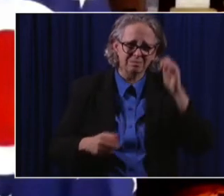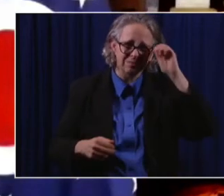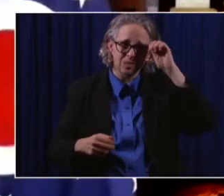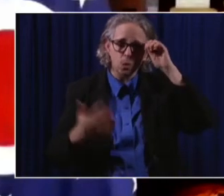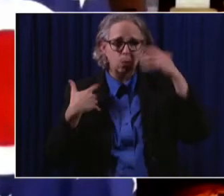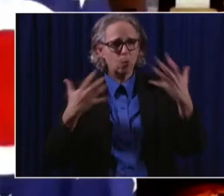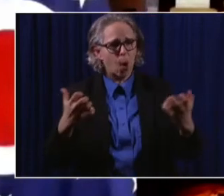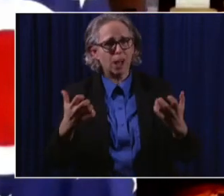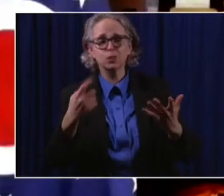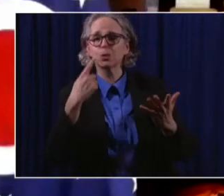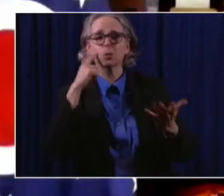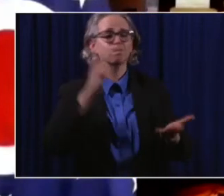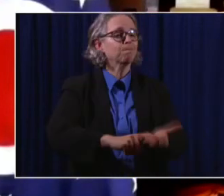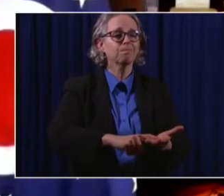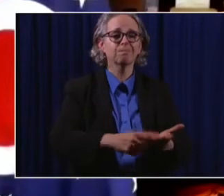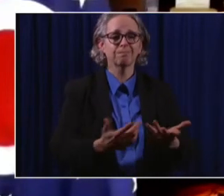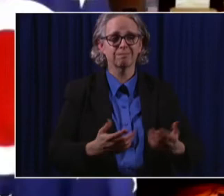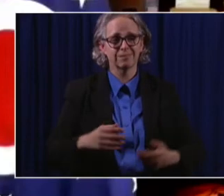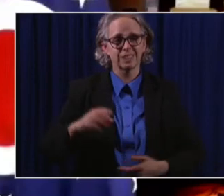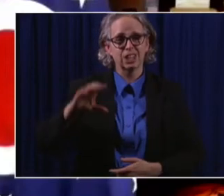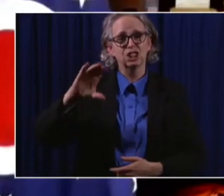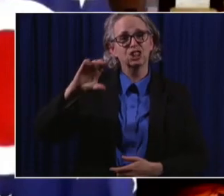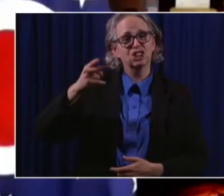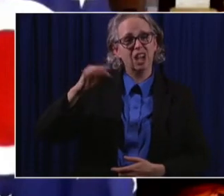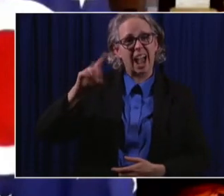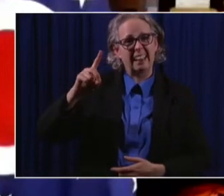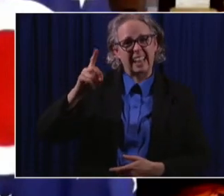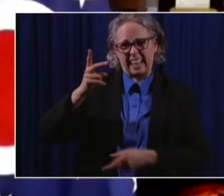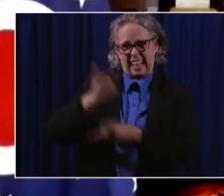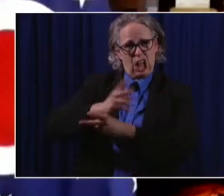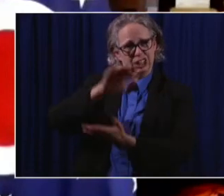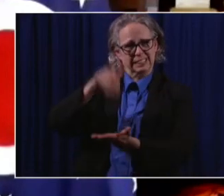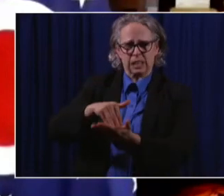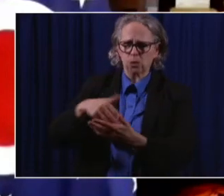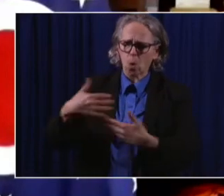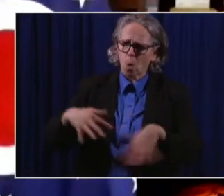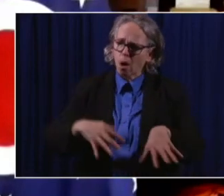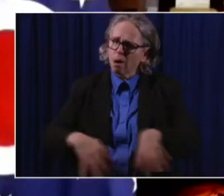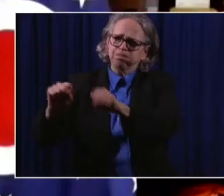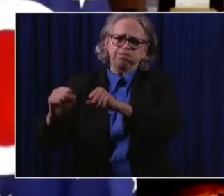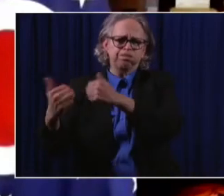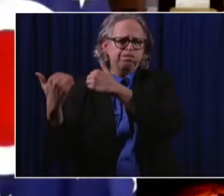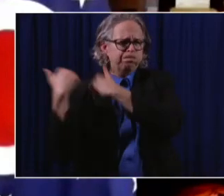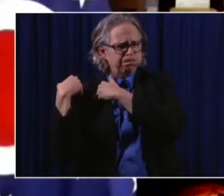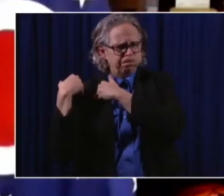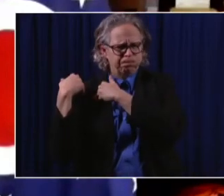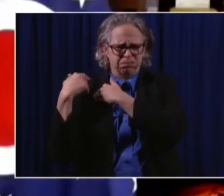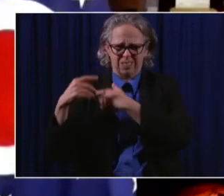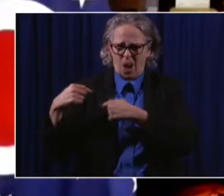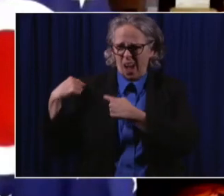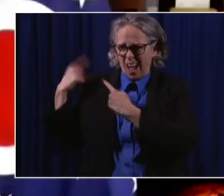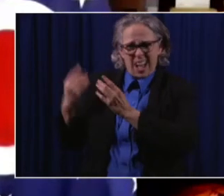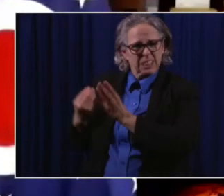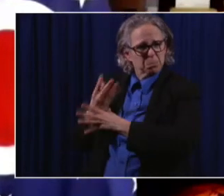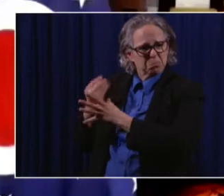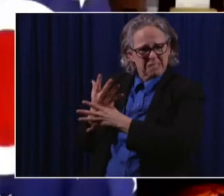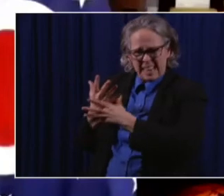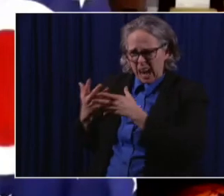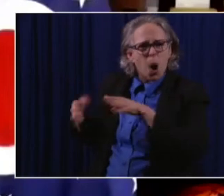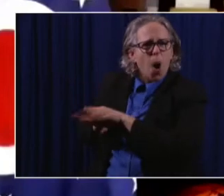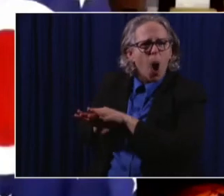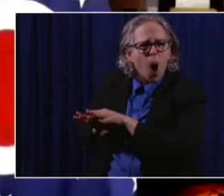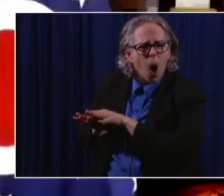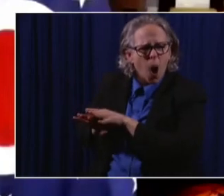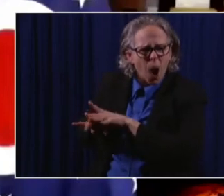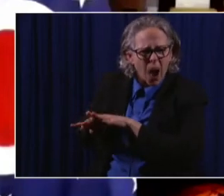know that when the virus came, that there was a lot of questions about how to do it safely. Many child